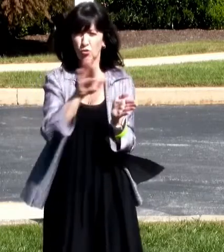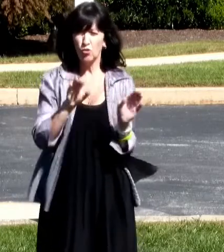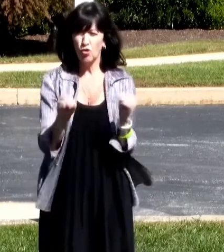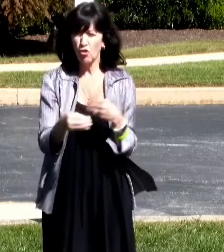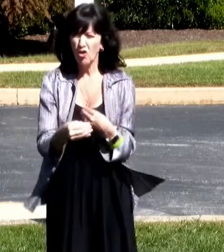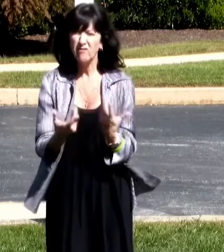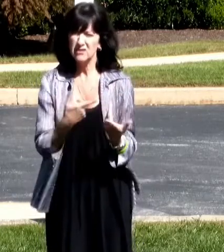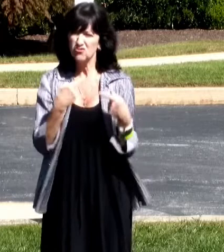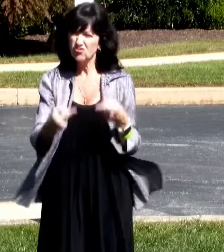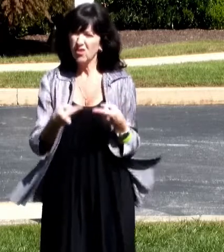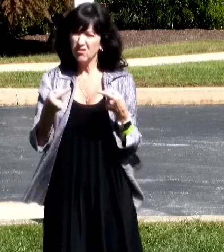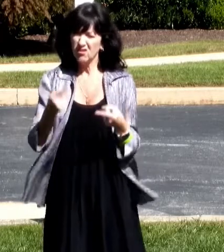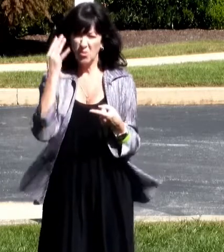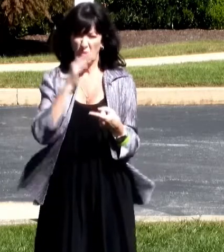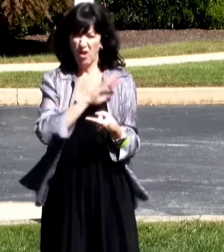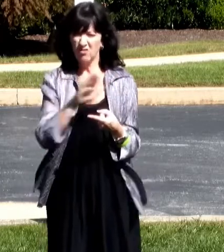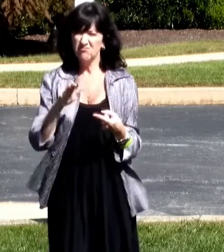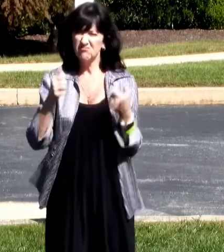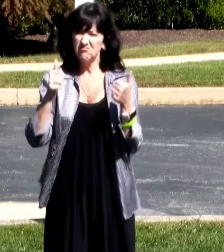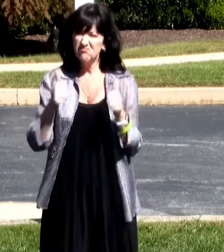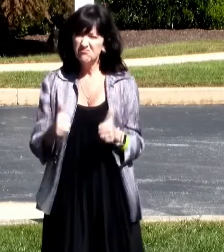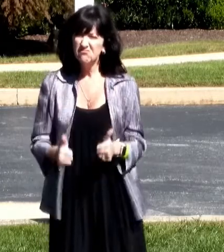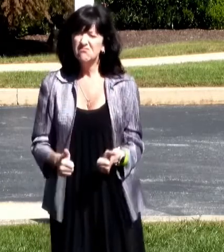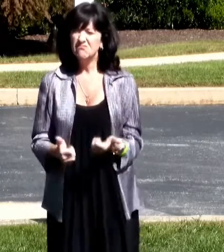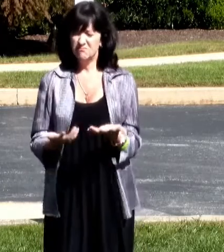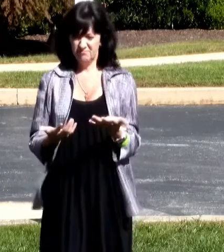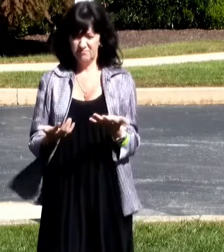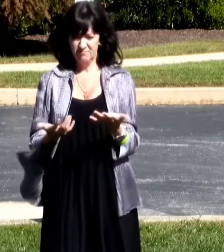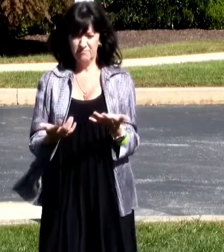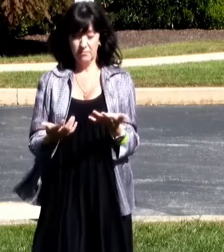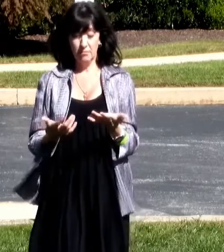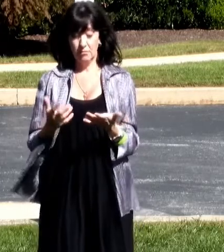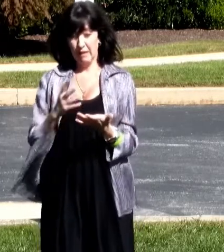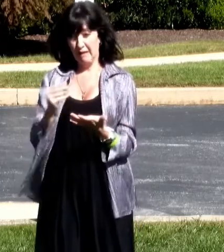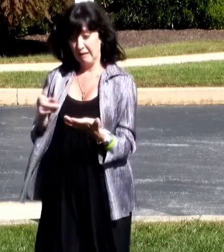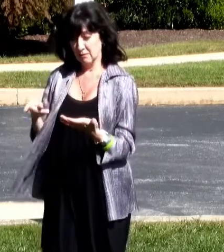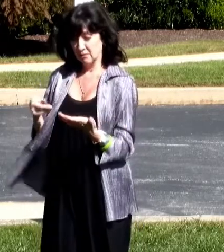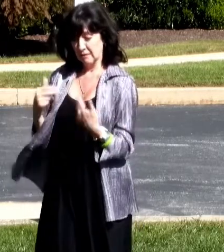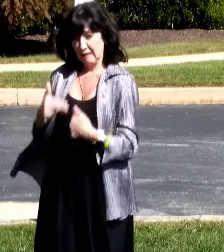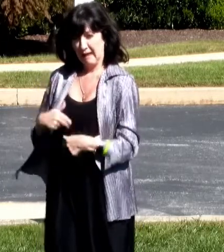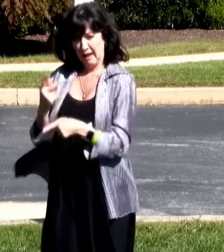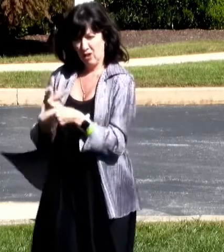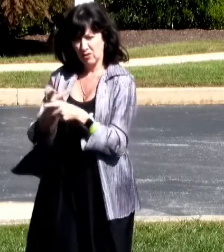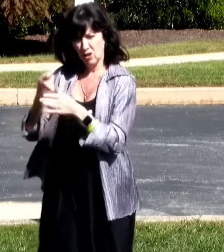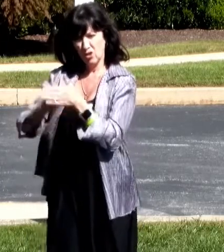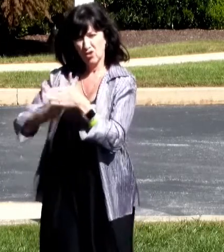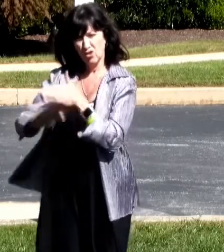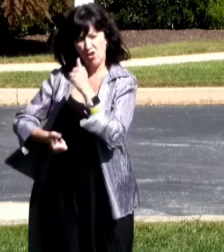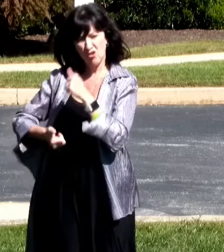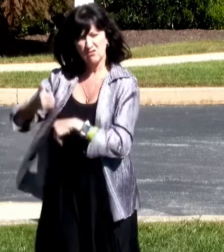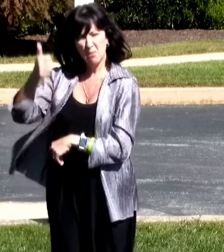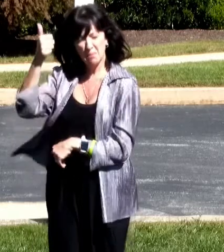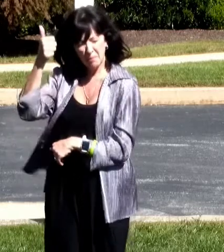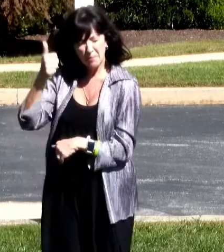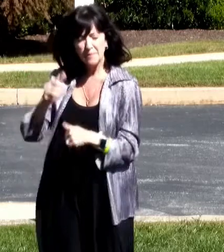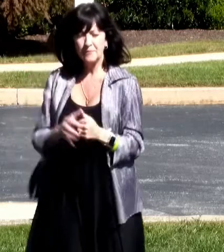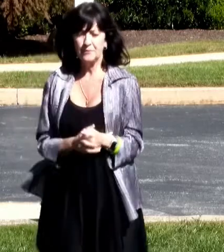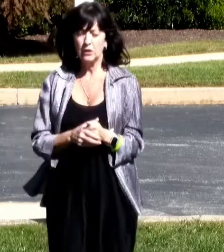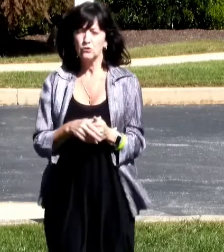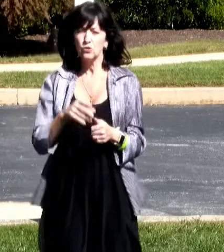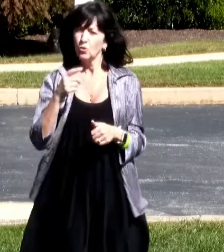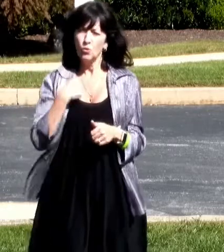that was happening at a time when healthcare costs were growing. Despite the fact that primary care is that access point, that best